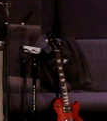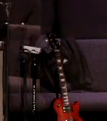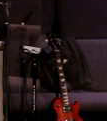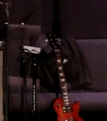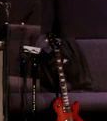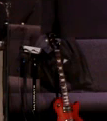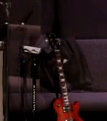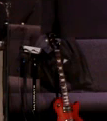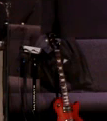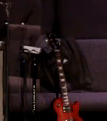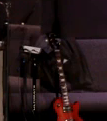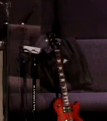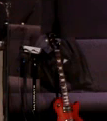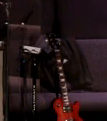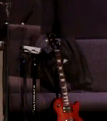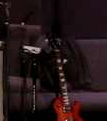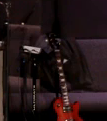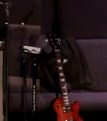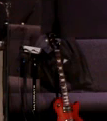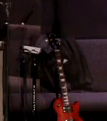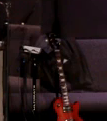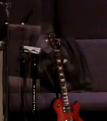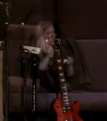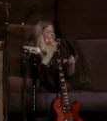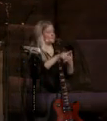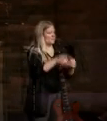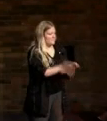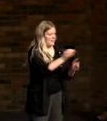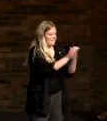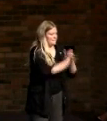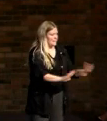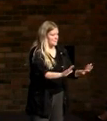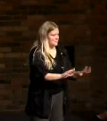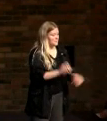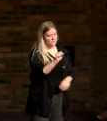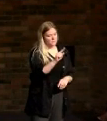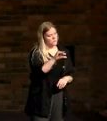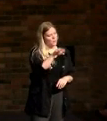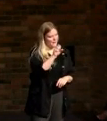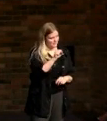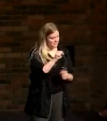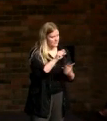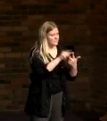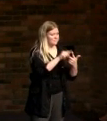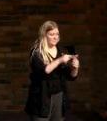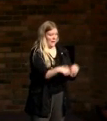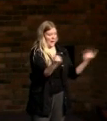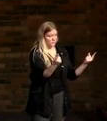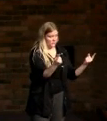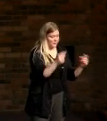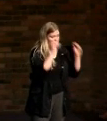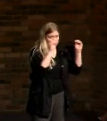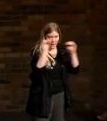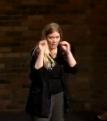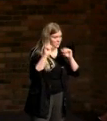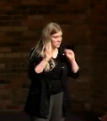sensory perceptions until they found peace. And those who were Stoics, who quite to the contrary, thought that you